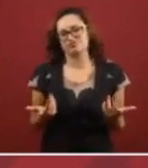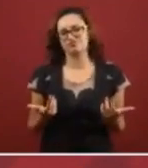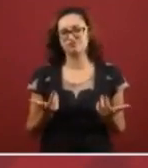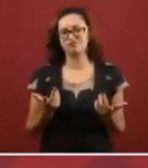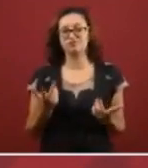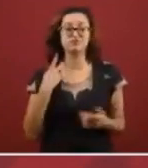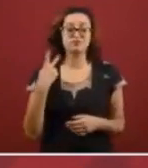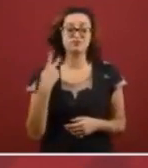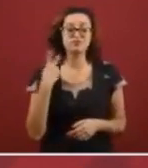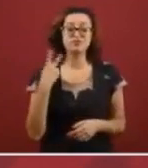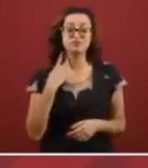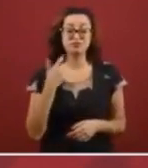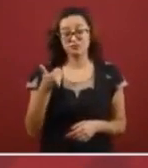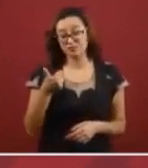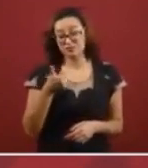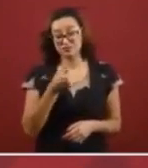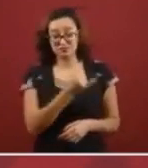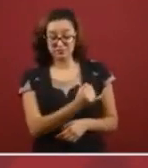was clearly